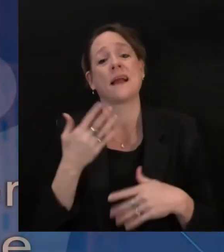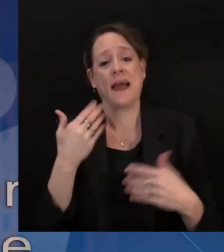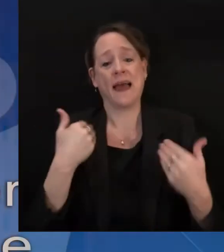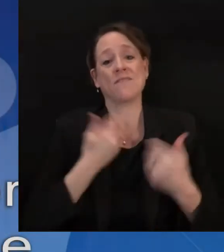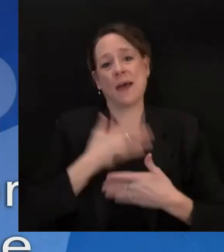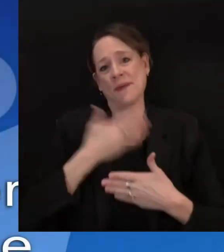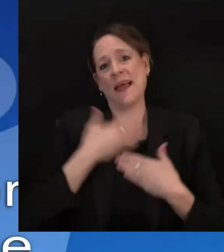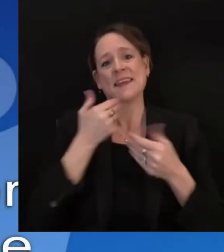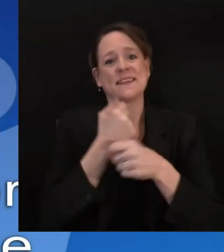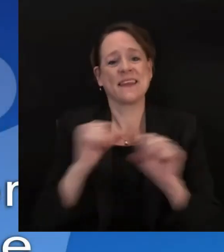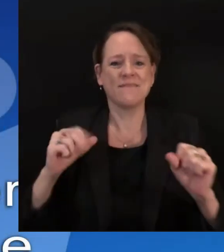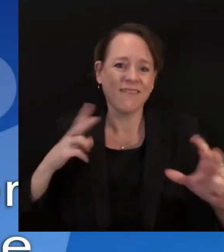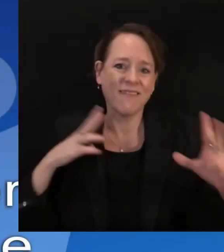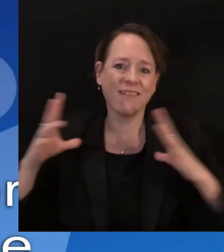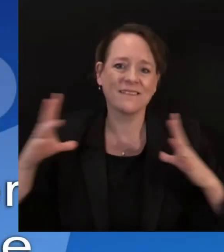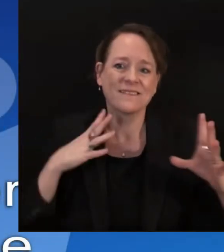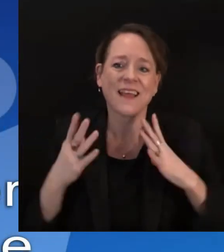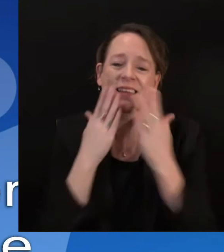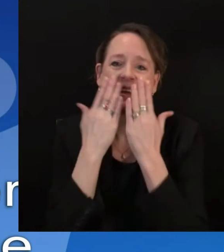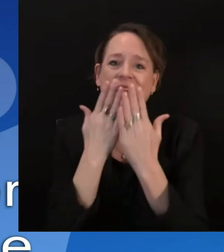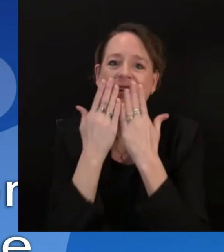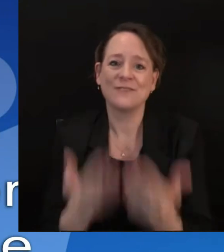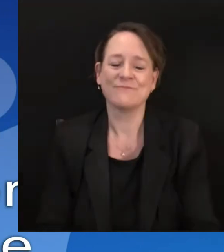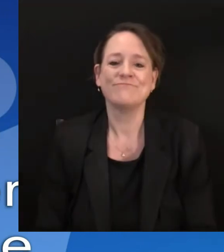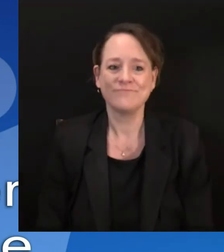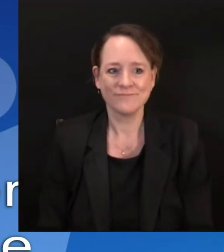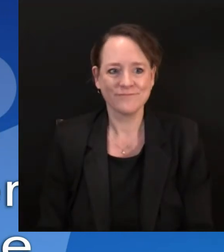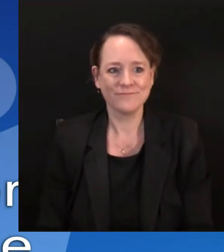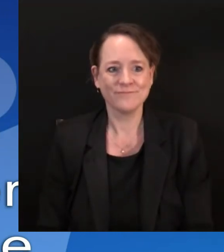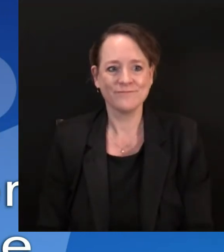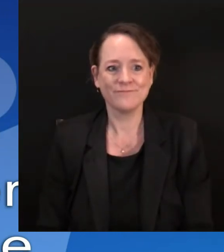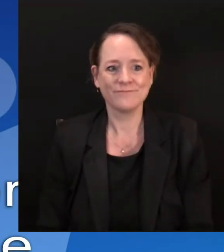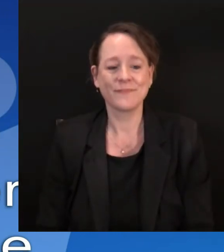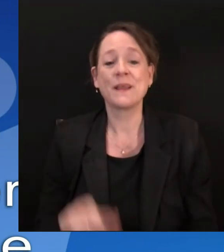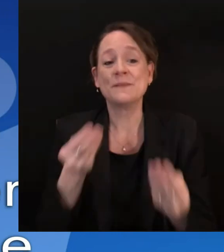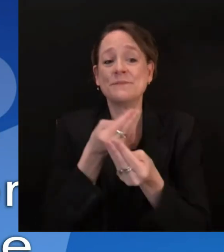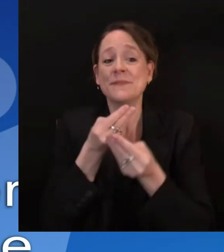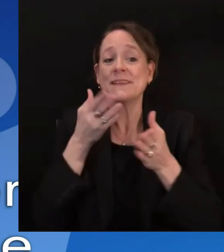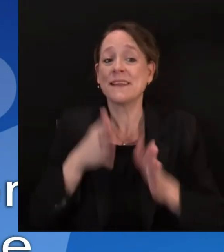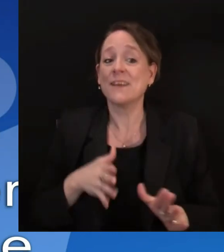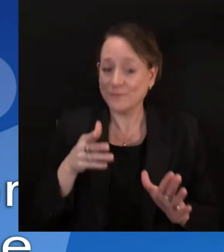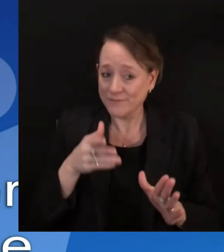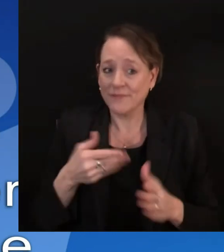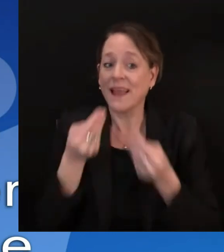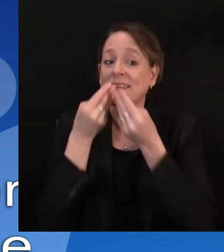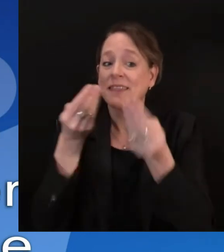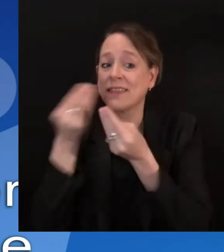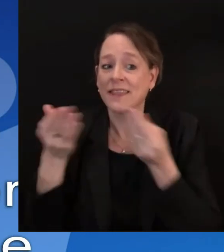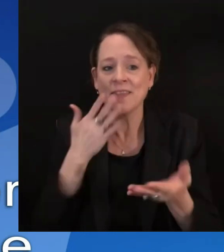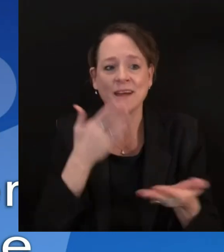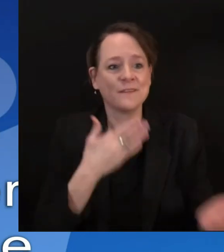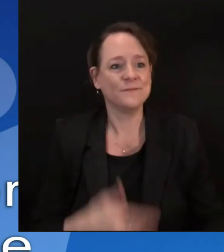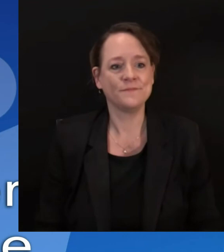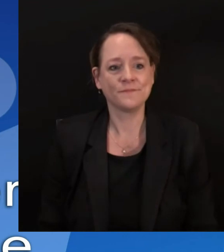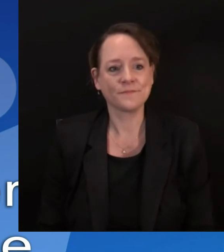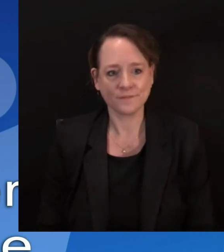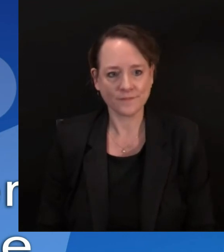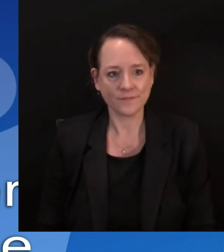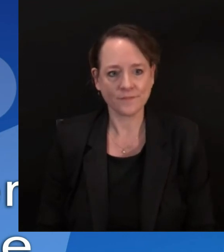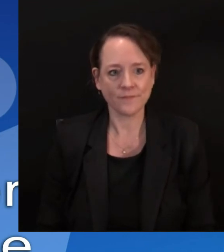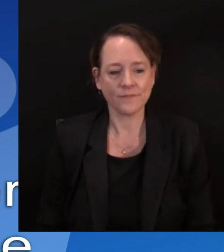your questions. A reminder to maintain audio quality. Please keep phones on mute until it is time to ask your question. And we'll begin this afternoon with